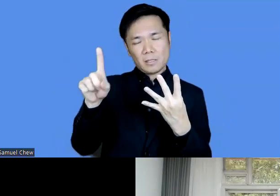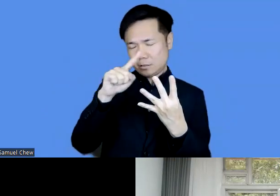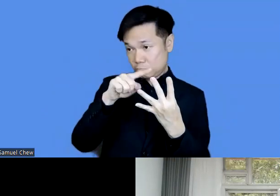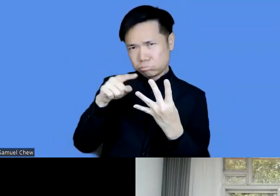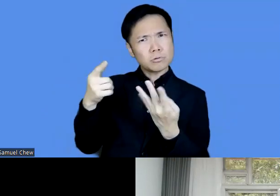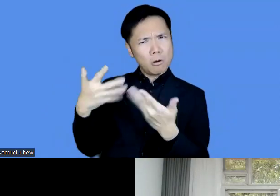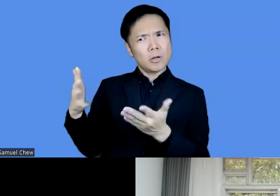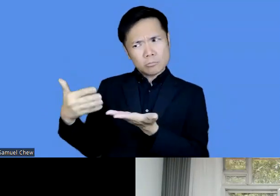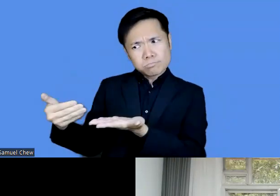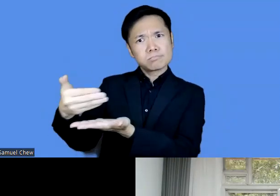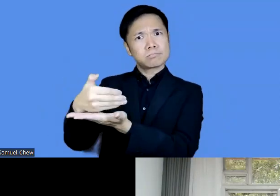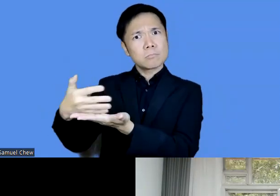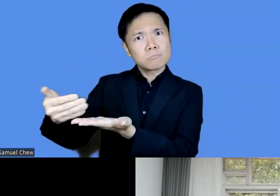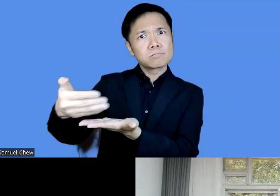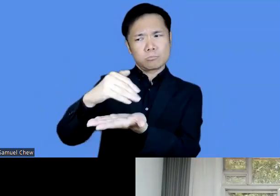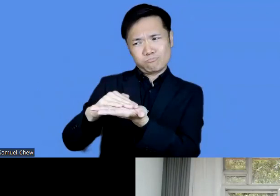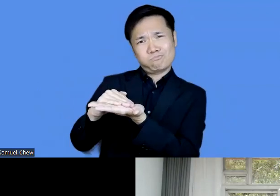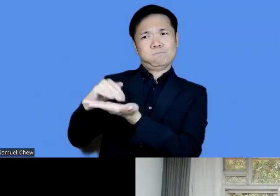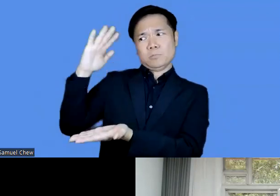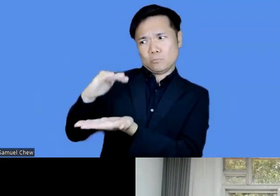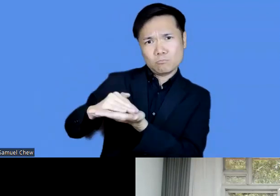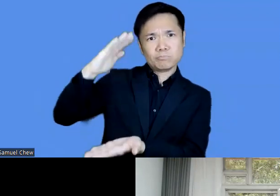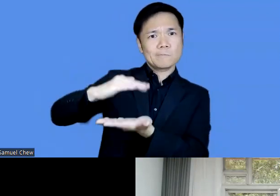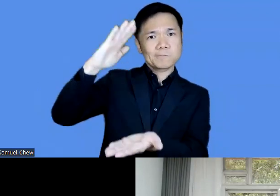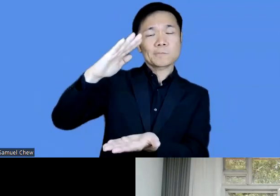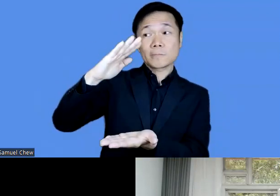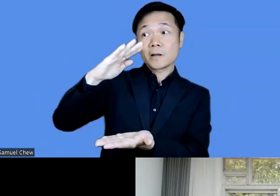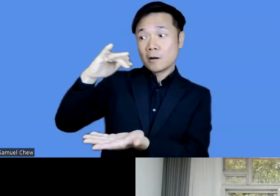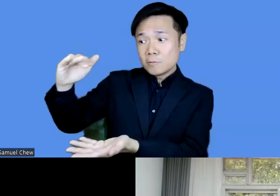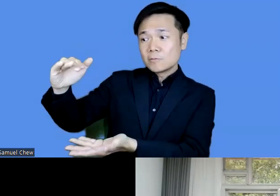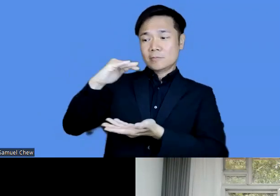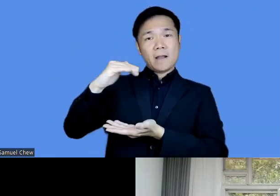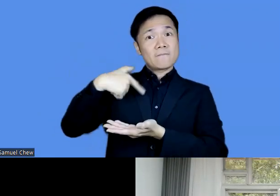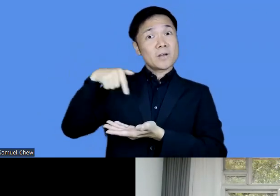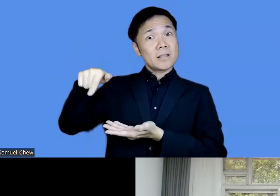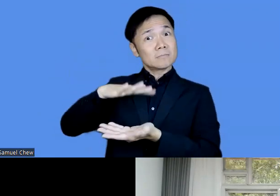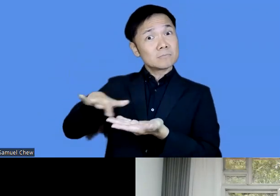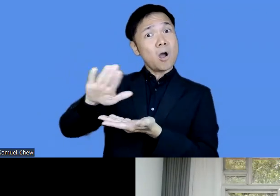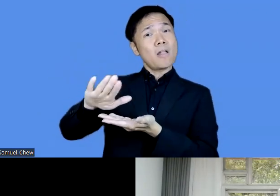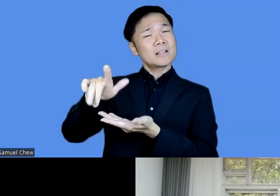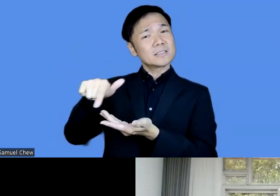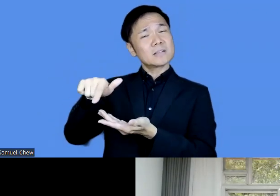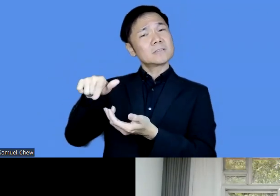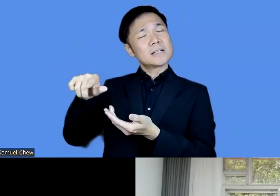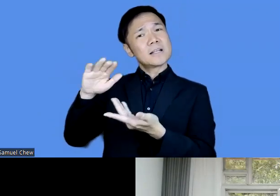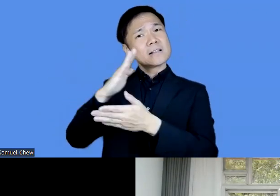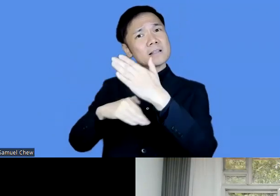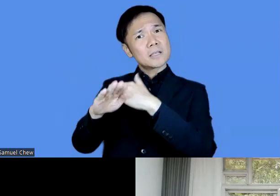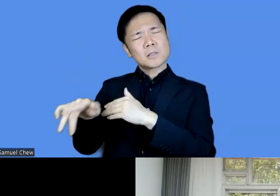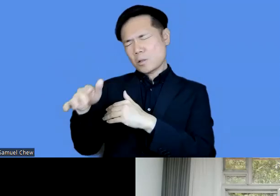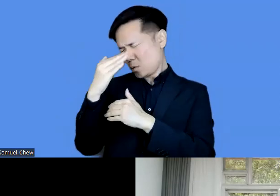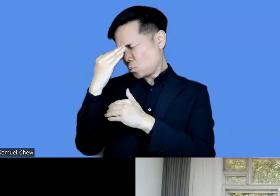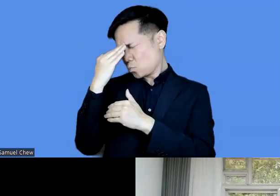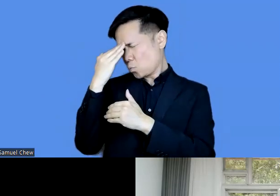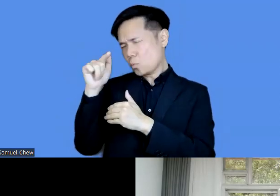an enormous amount of information. And from the disability community, we are convinced that citizen-generated